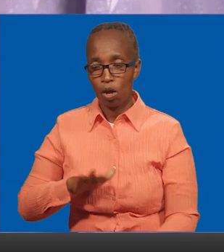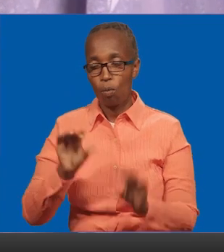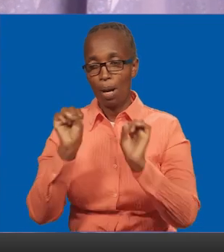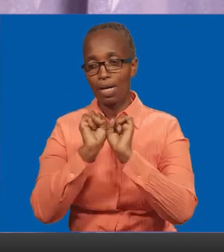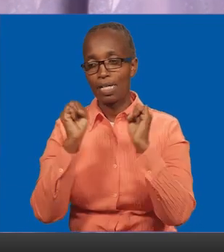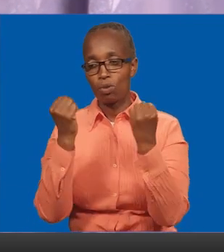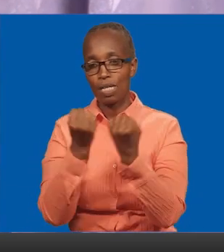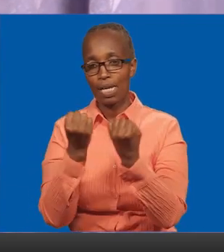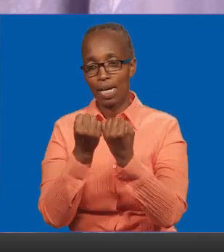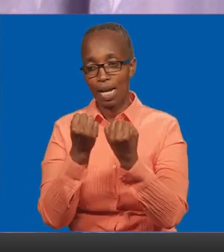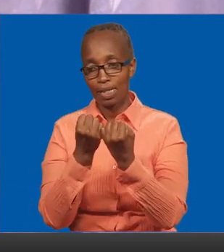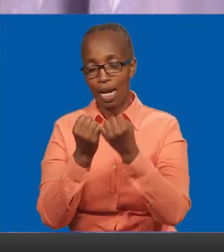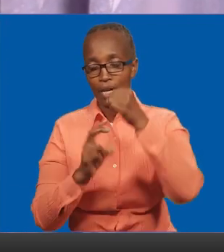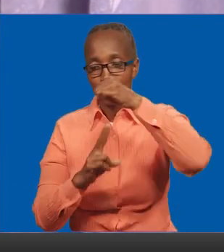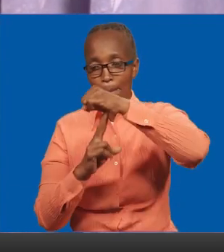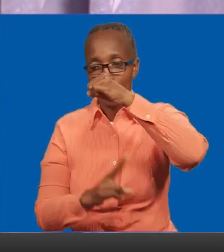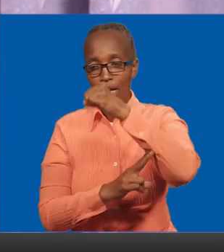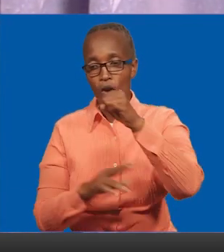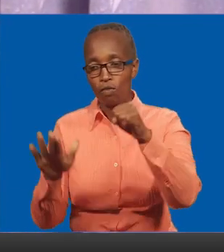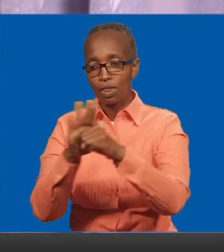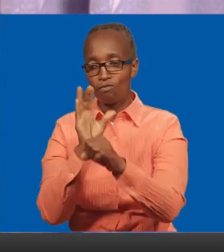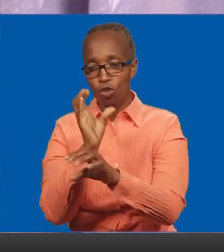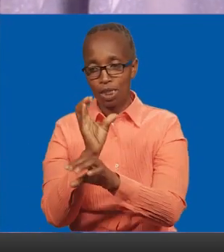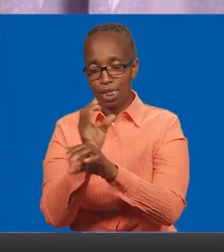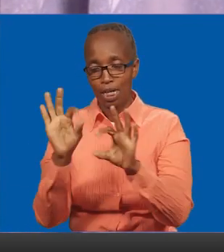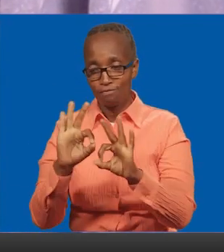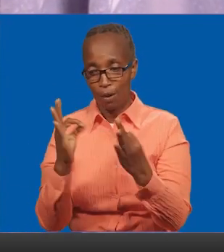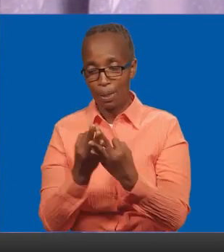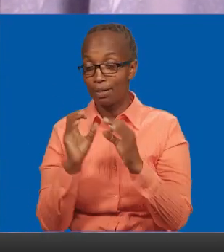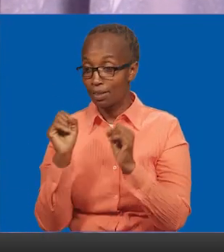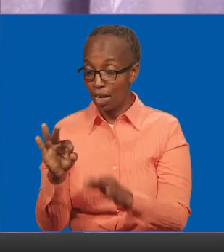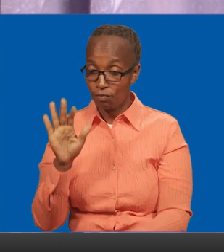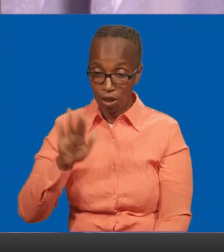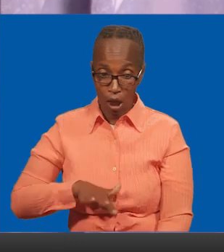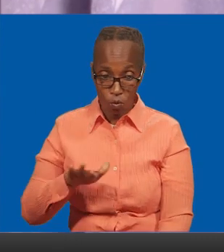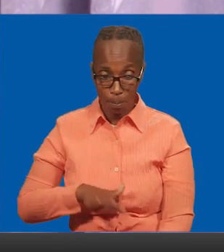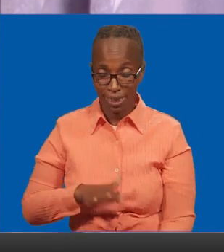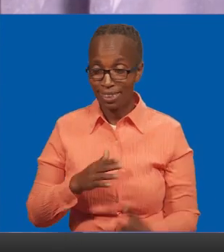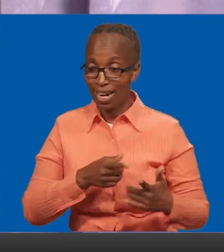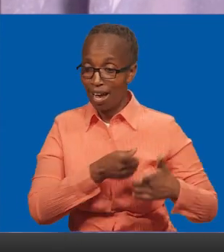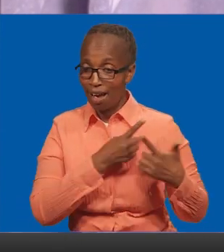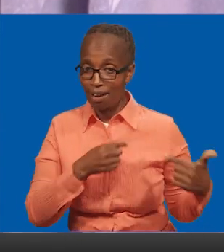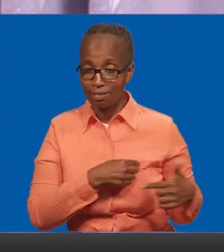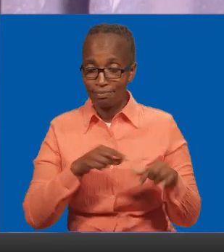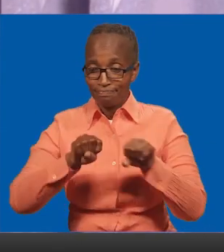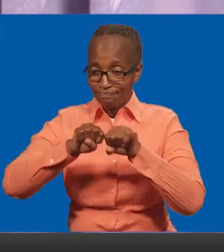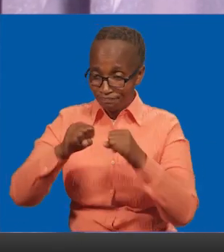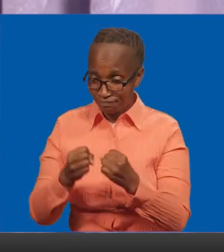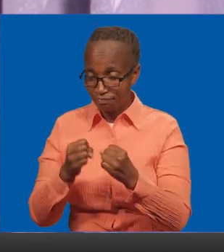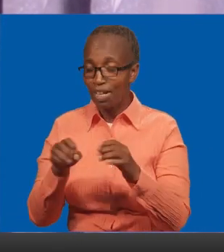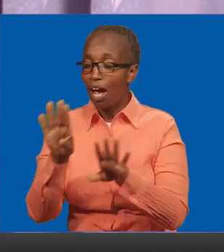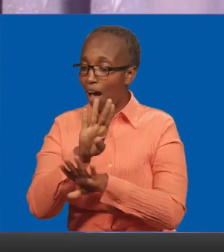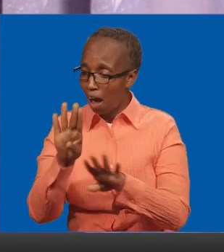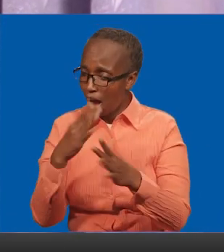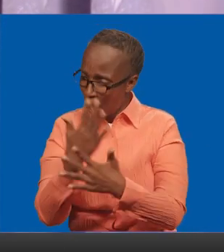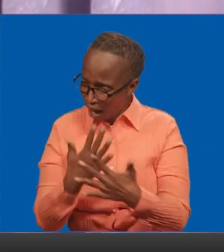society, and the woman is the pillar of the entire church, and even the family. And so if this woman